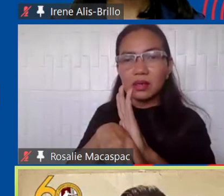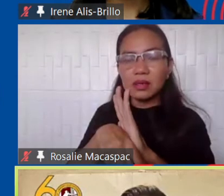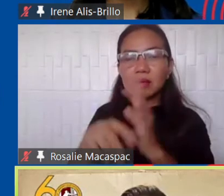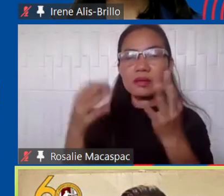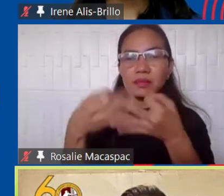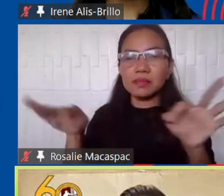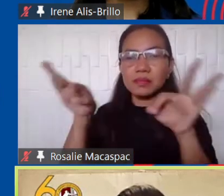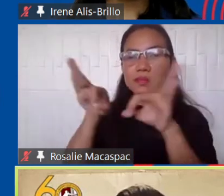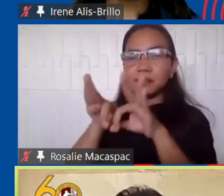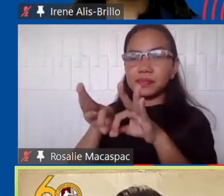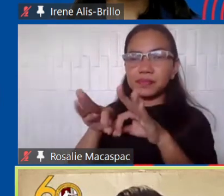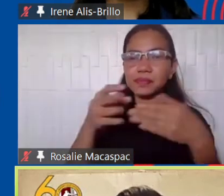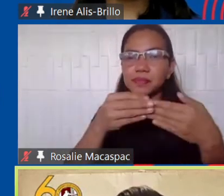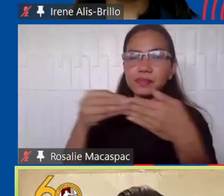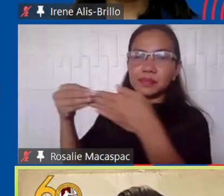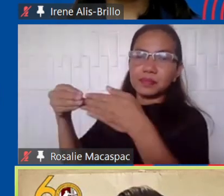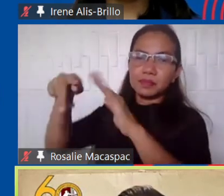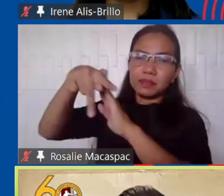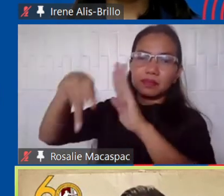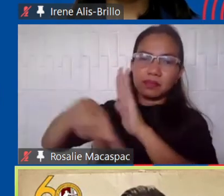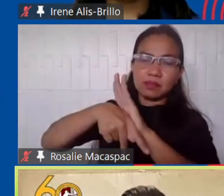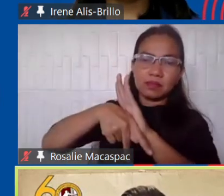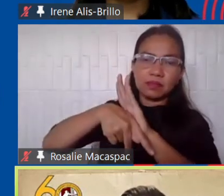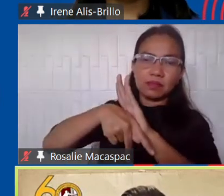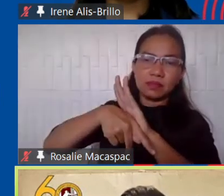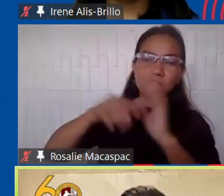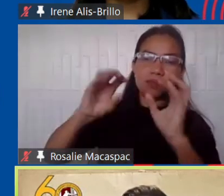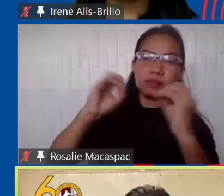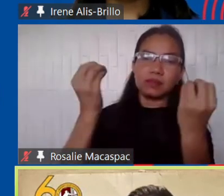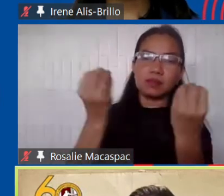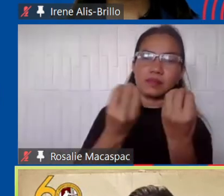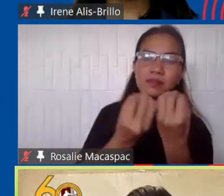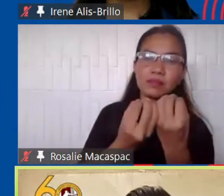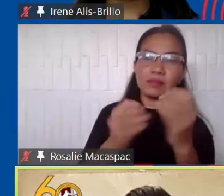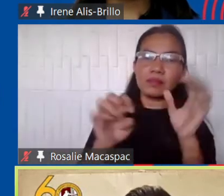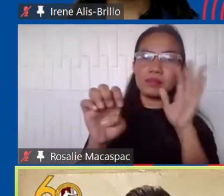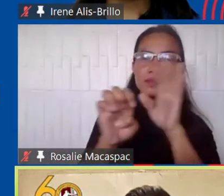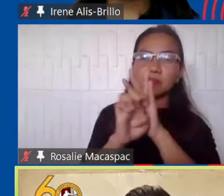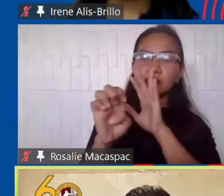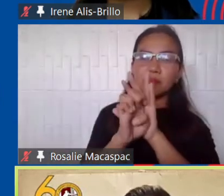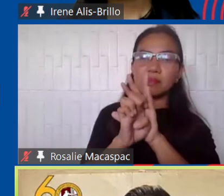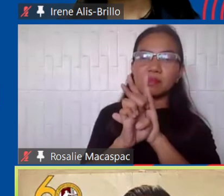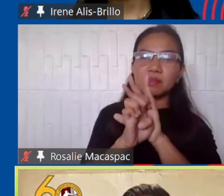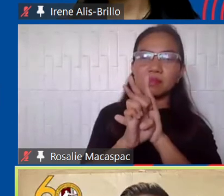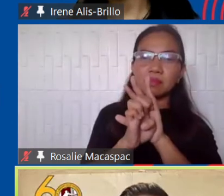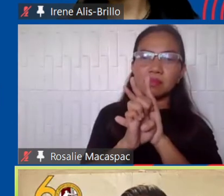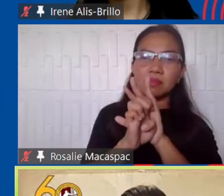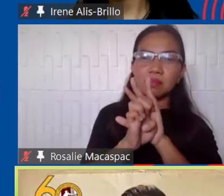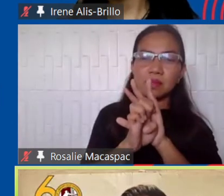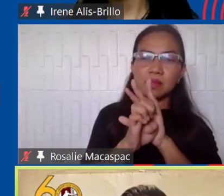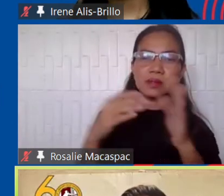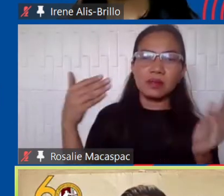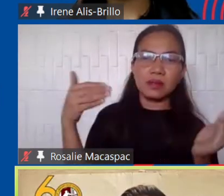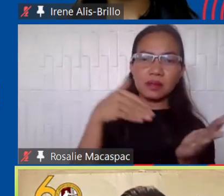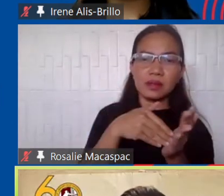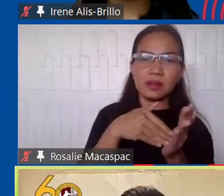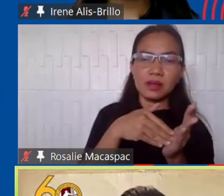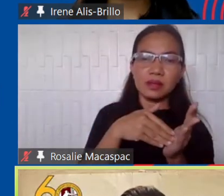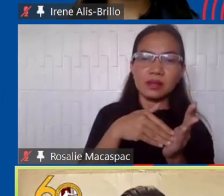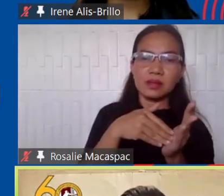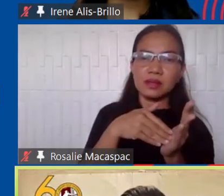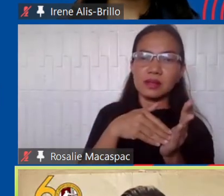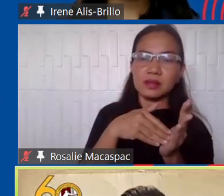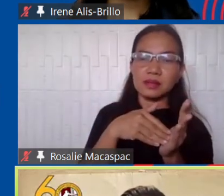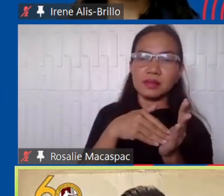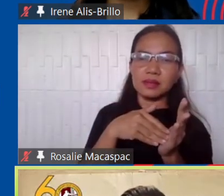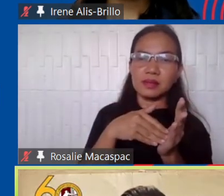you have guiding principles as an organization. So, for example, as I again in UP,